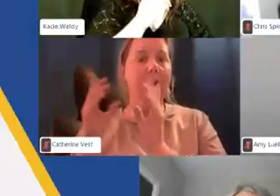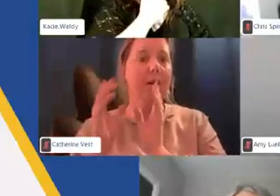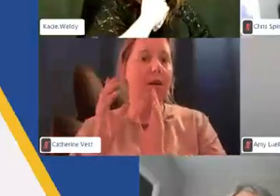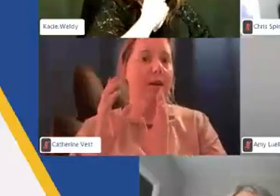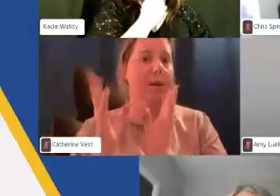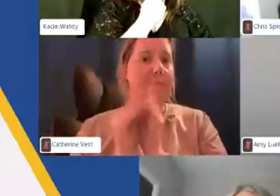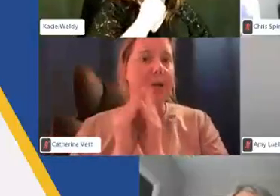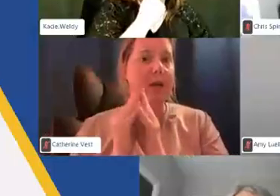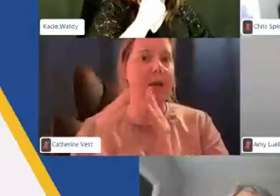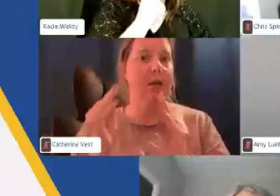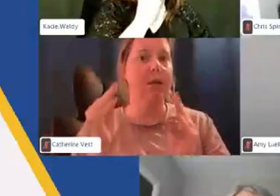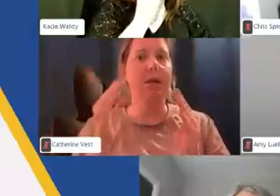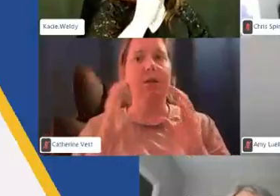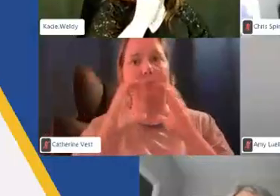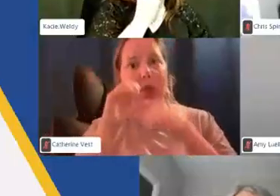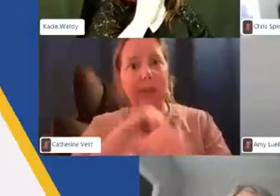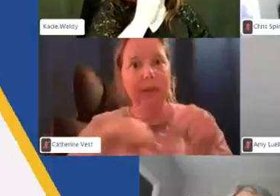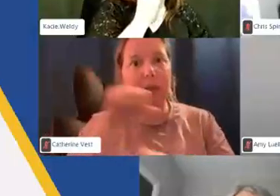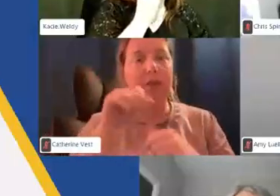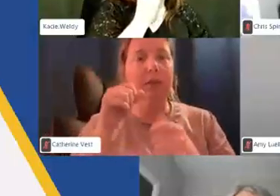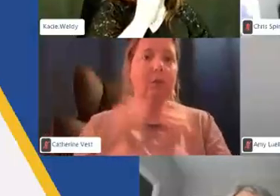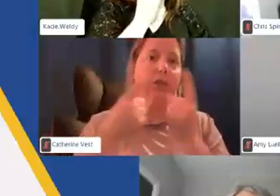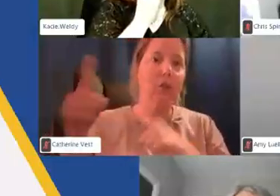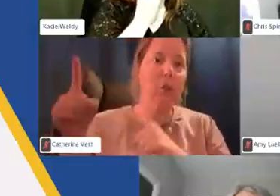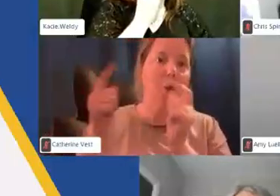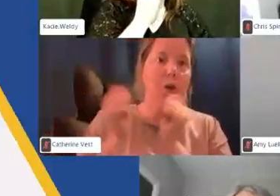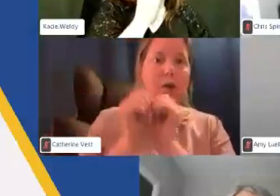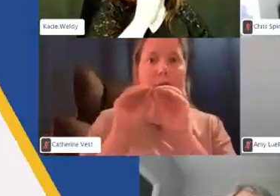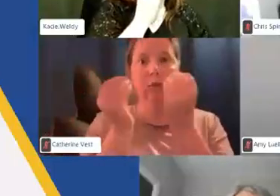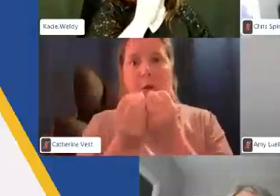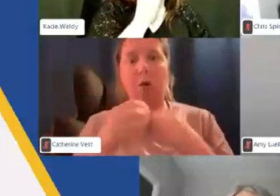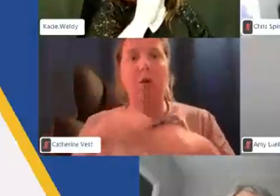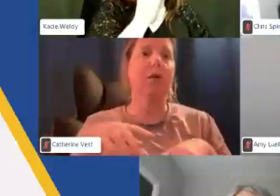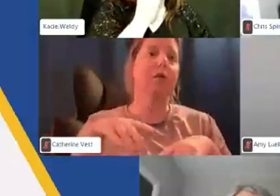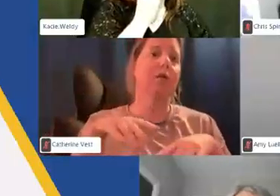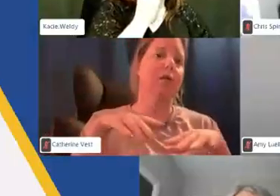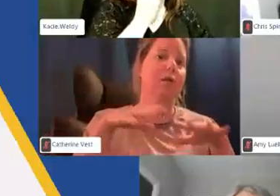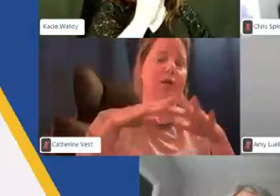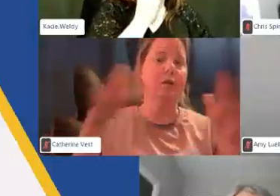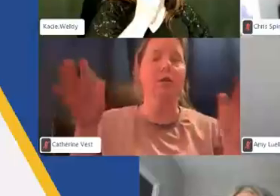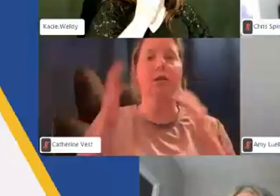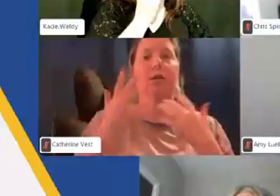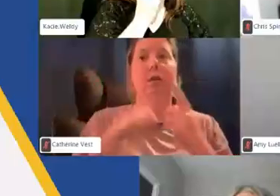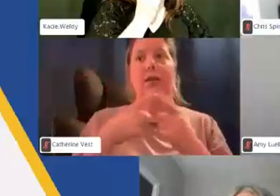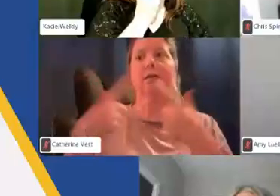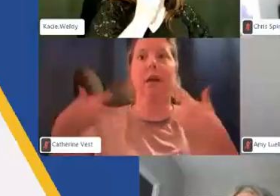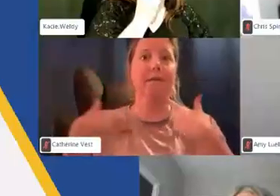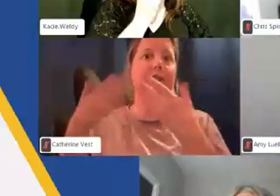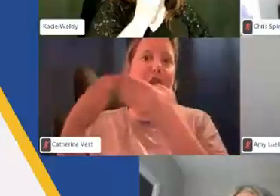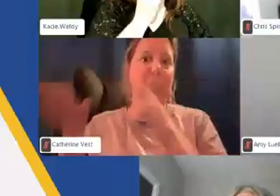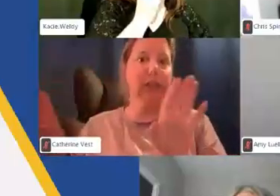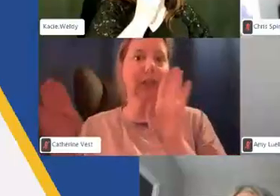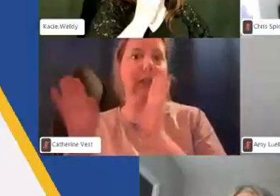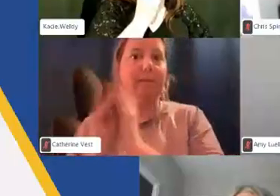we do have monthly meetings that we have communicated with each other, what's going on in the